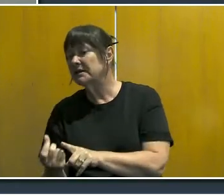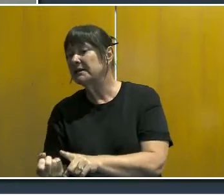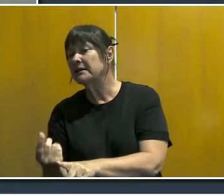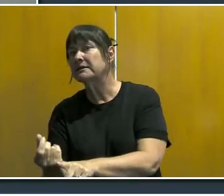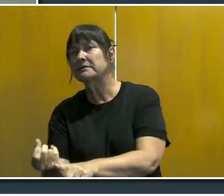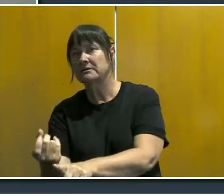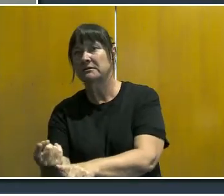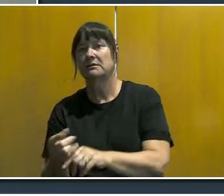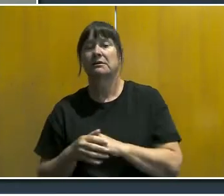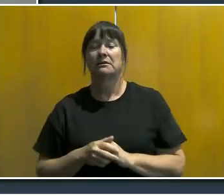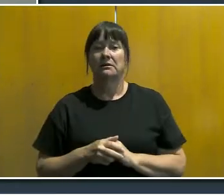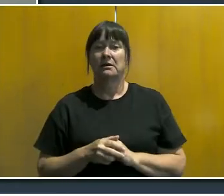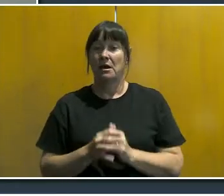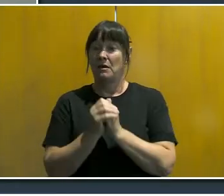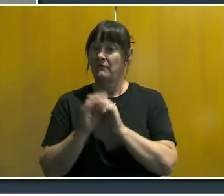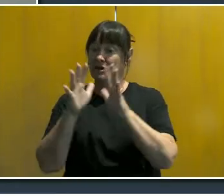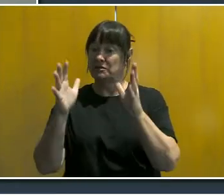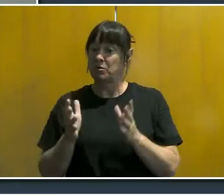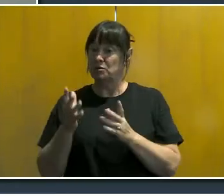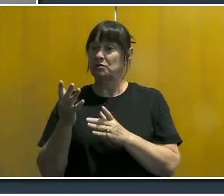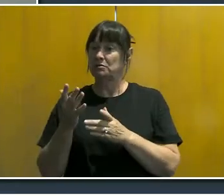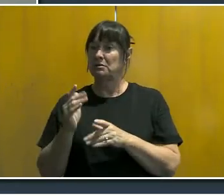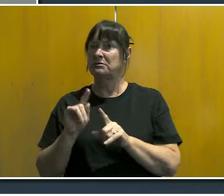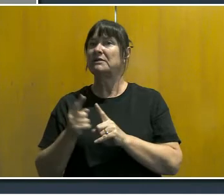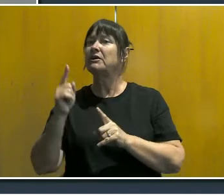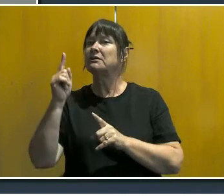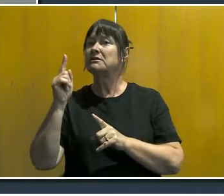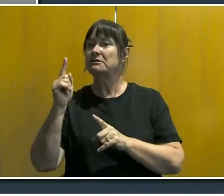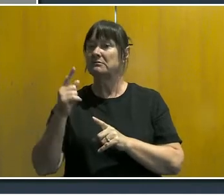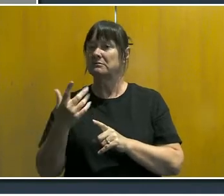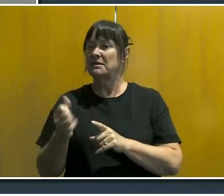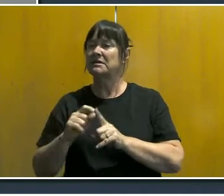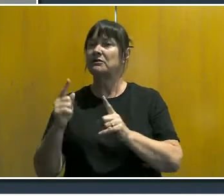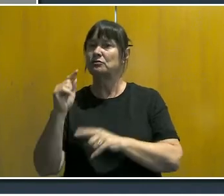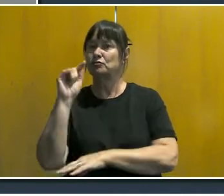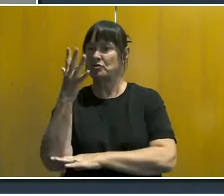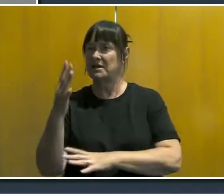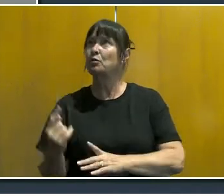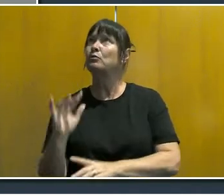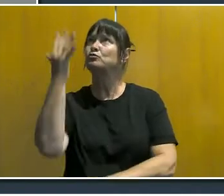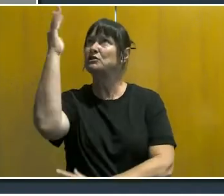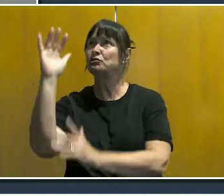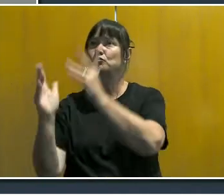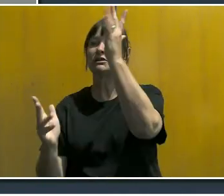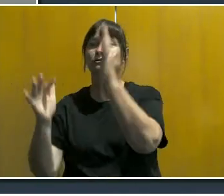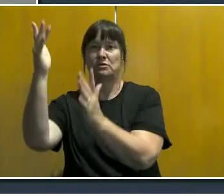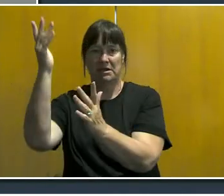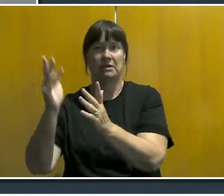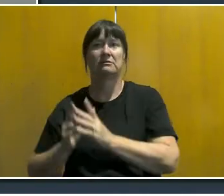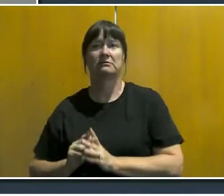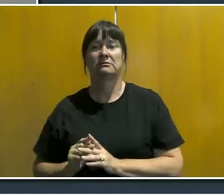regeneration. Friends Bush hosts some of the largest trees in the nationwide study of restored urban